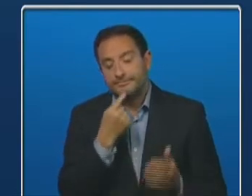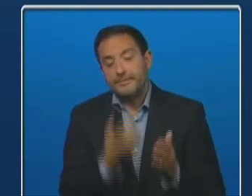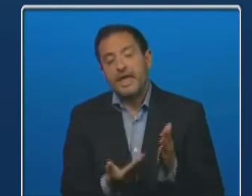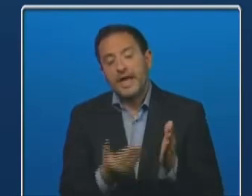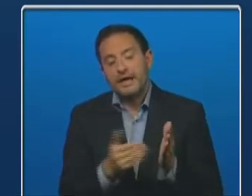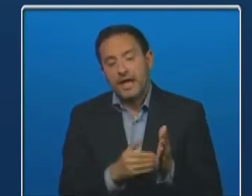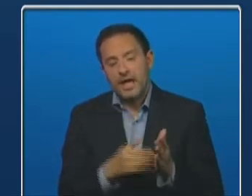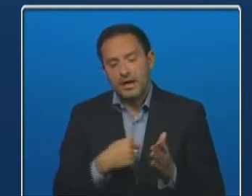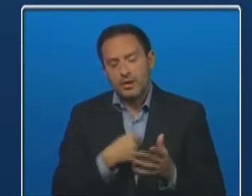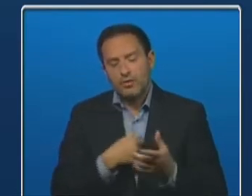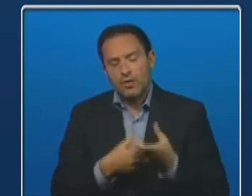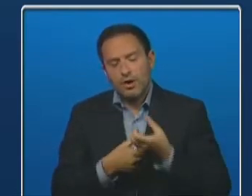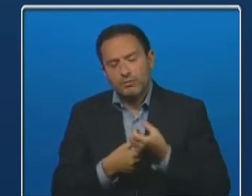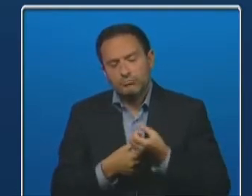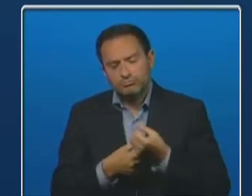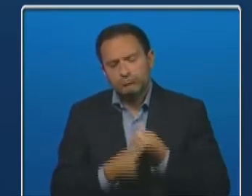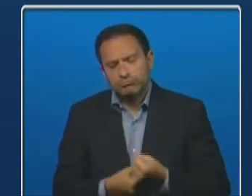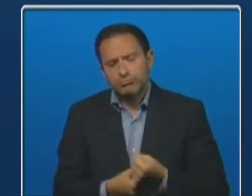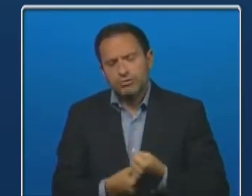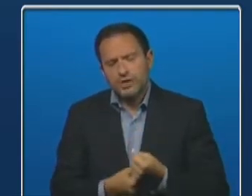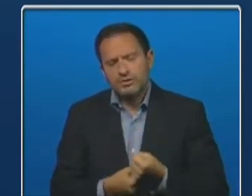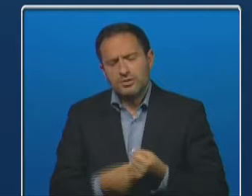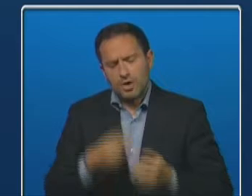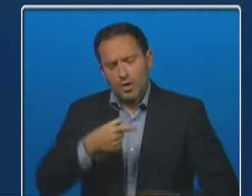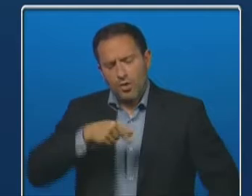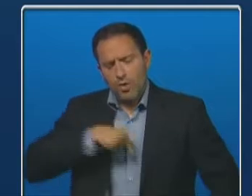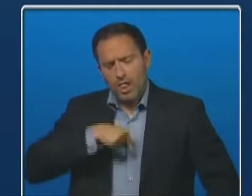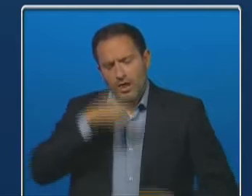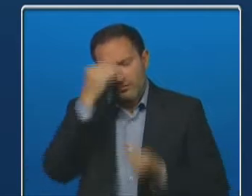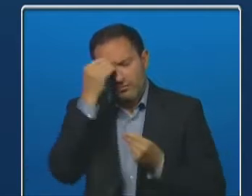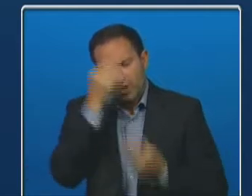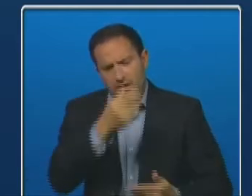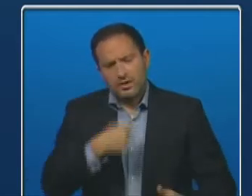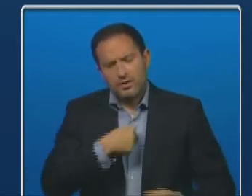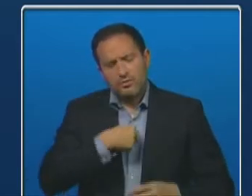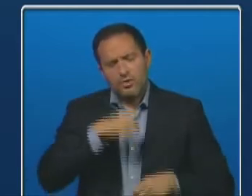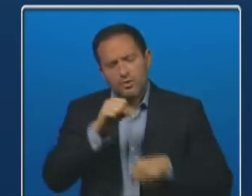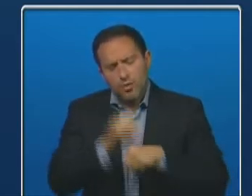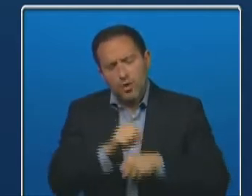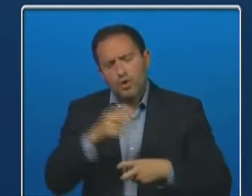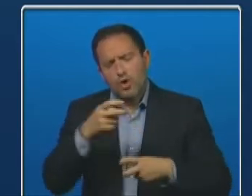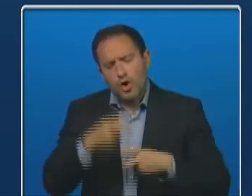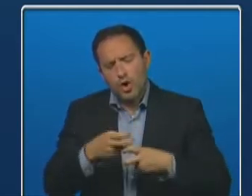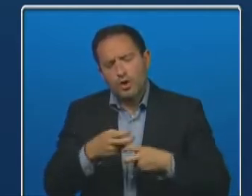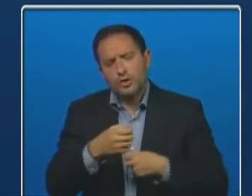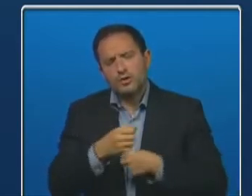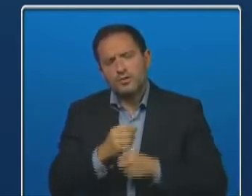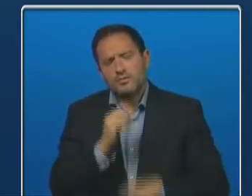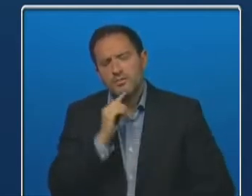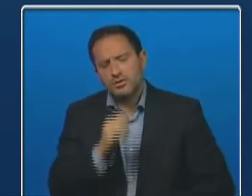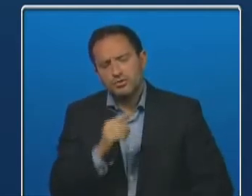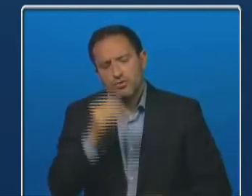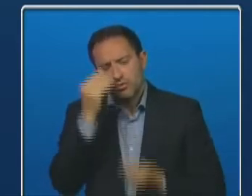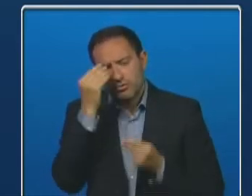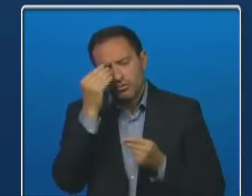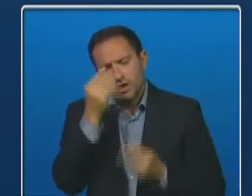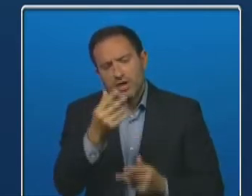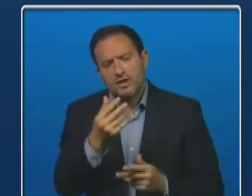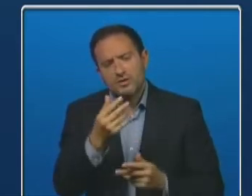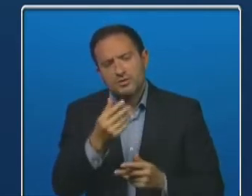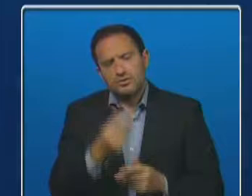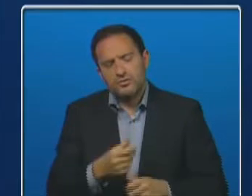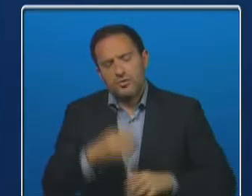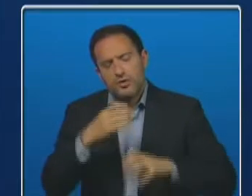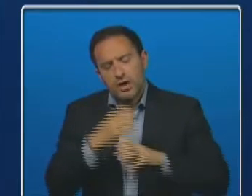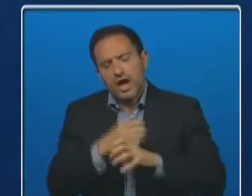confident in the quality of the data, and we've worked hard to ensure that the data that we're using to calculate apportionment is